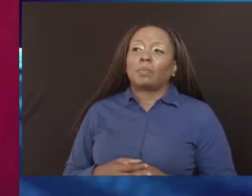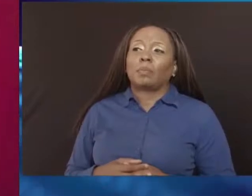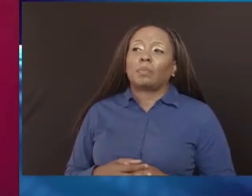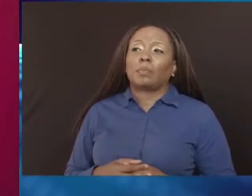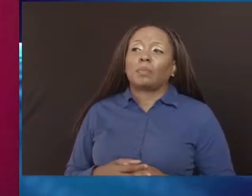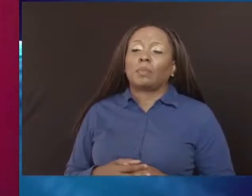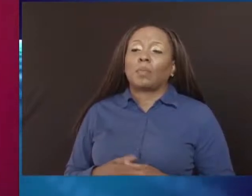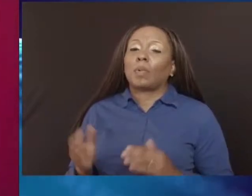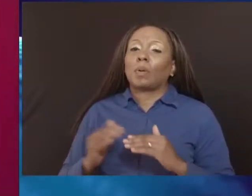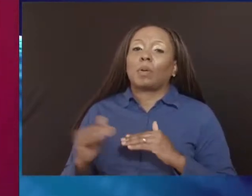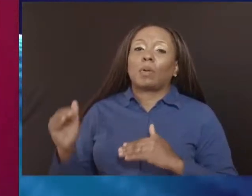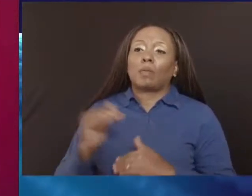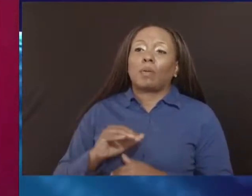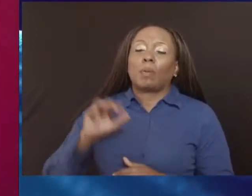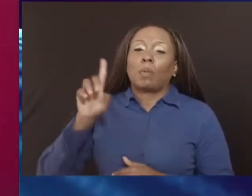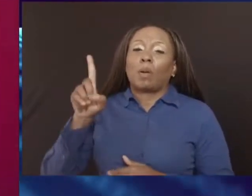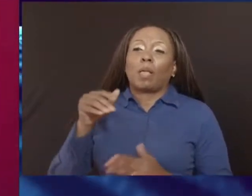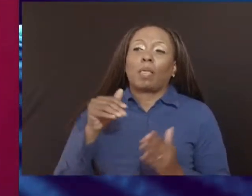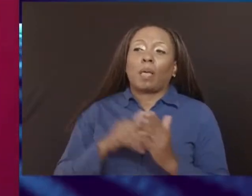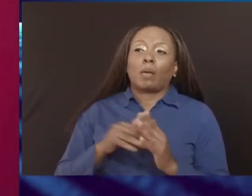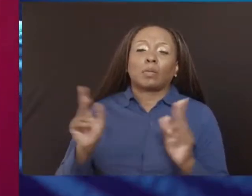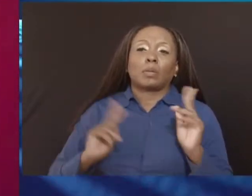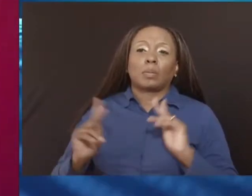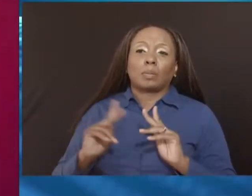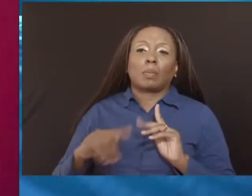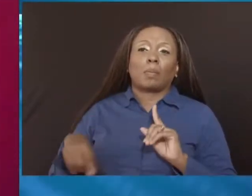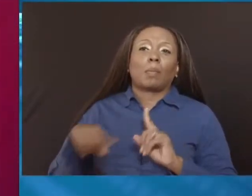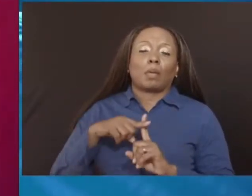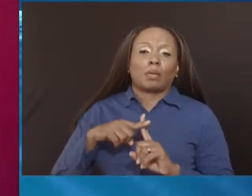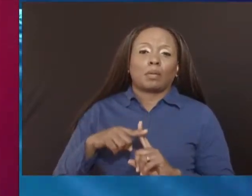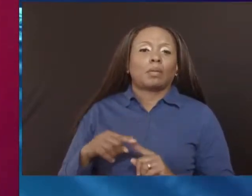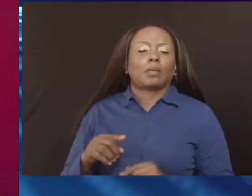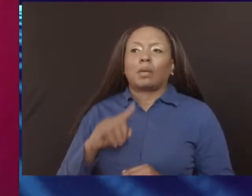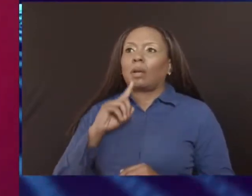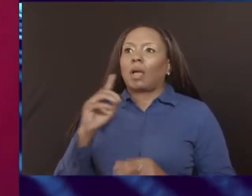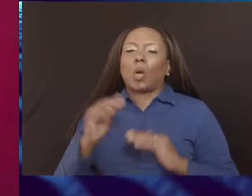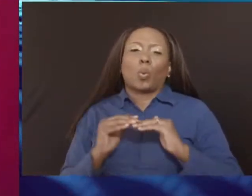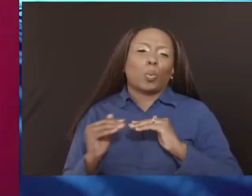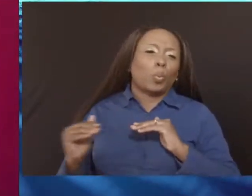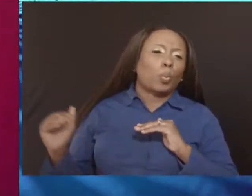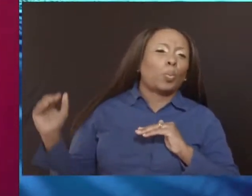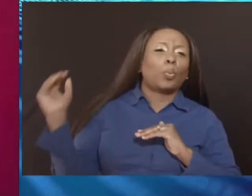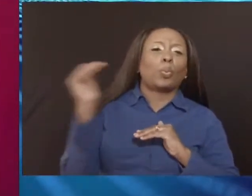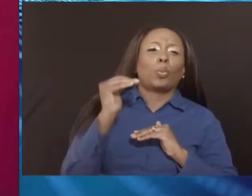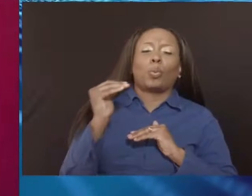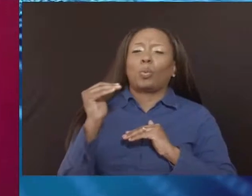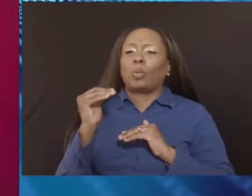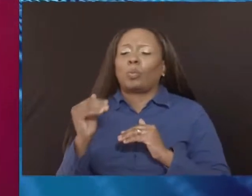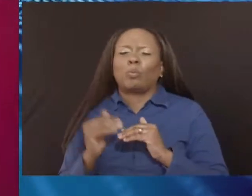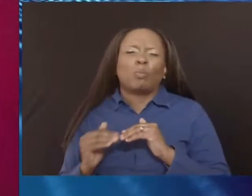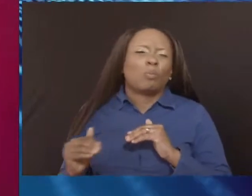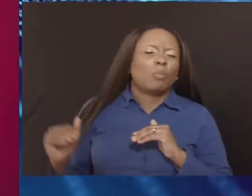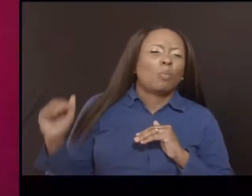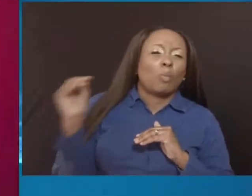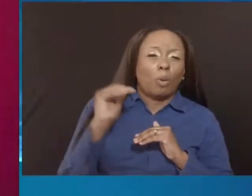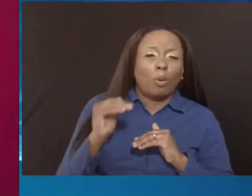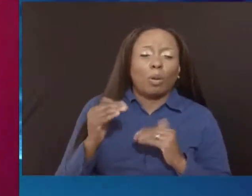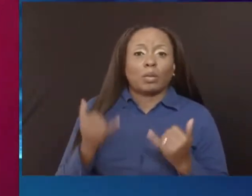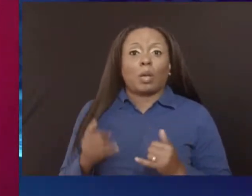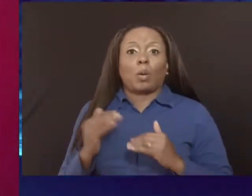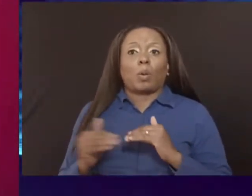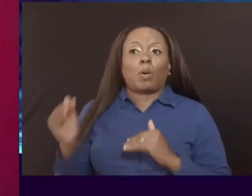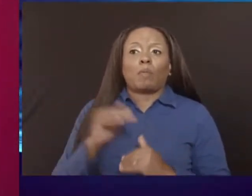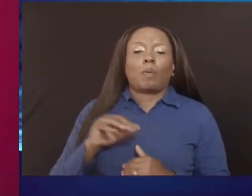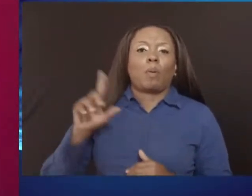over 1,000 cases. So we've already surpassed the total tally for the month of August. I think it was